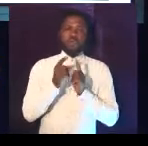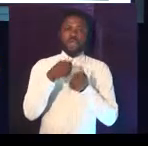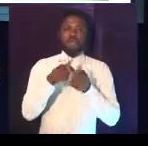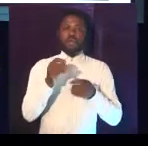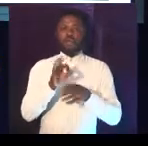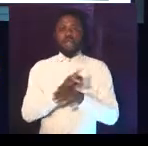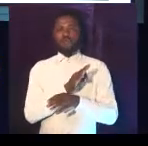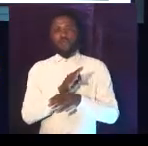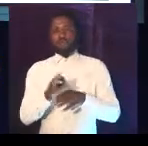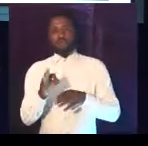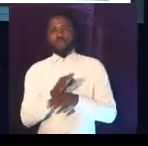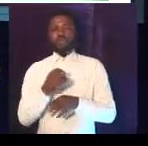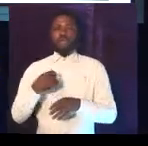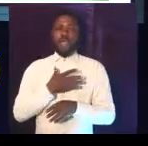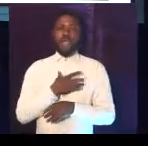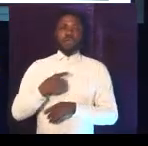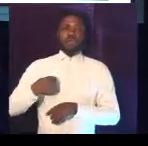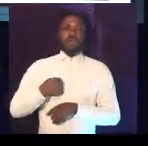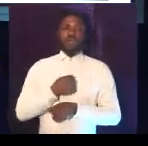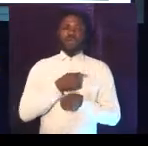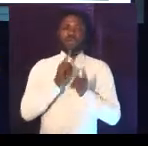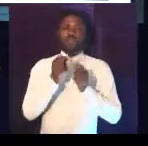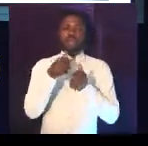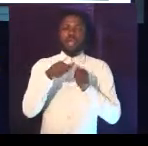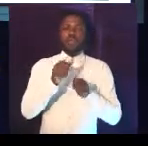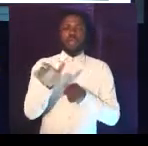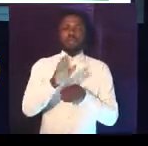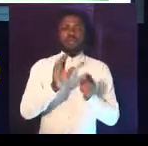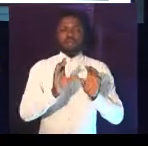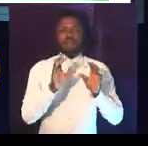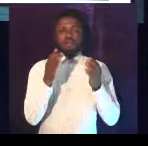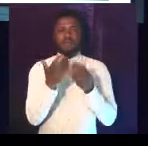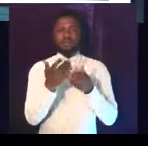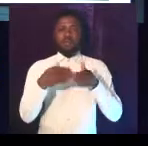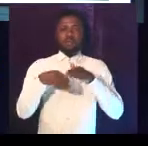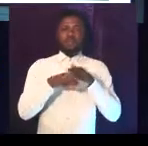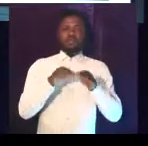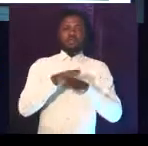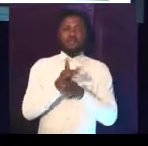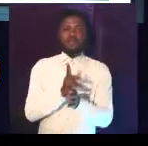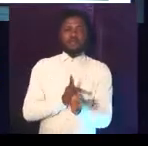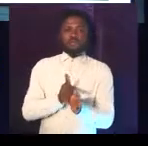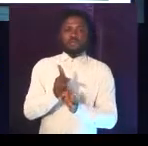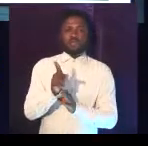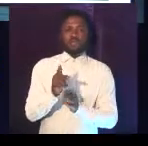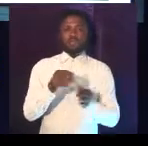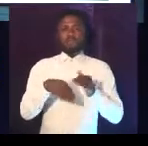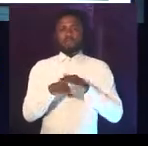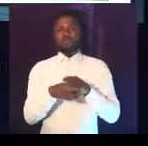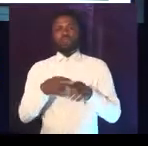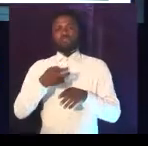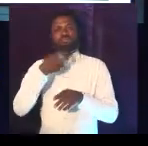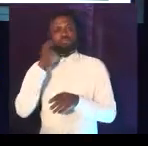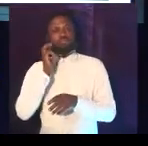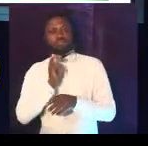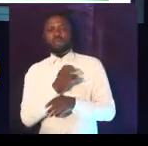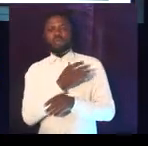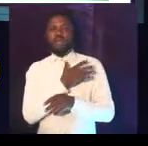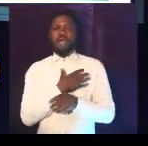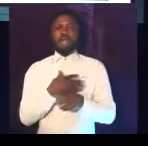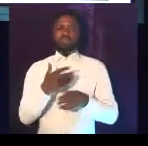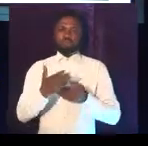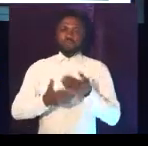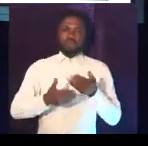talked about the functions, and we talked about their classification based on professional, based on